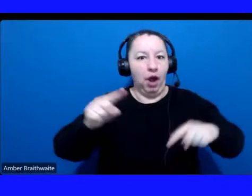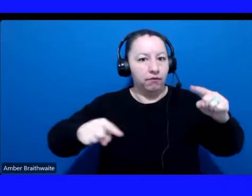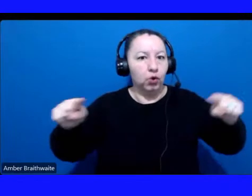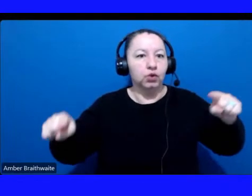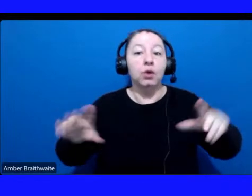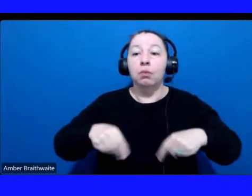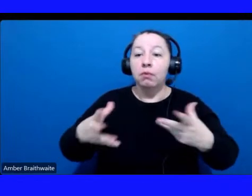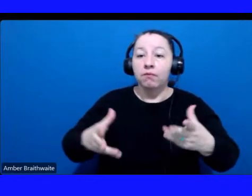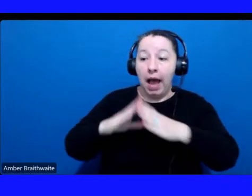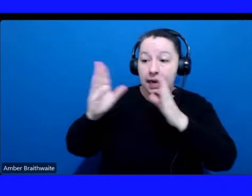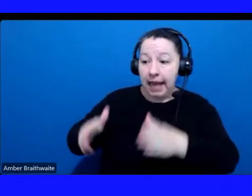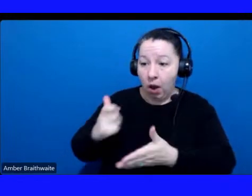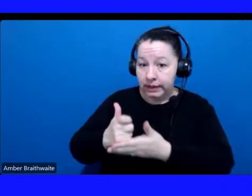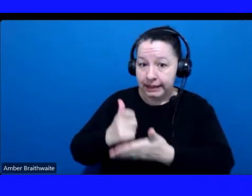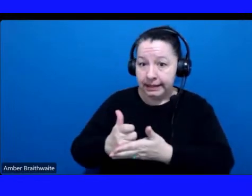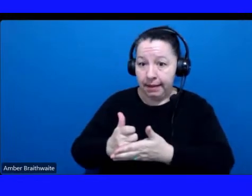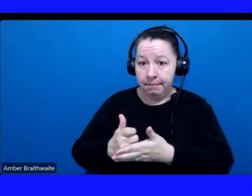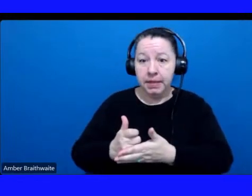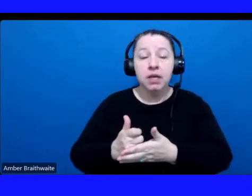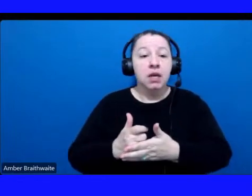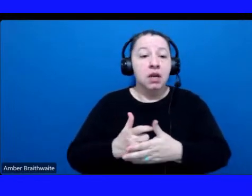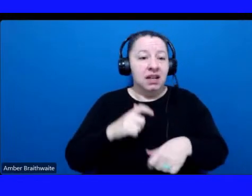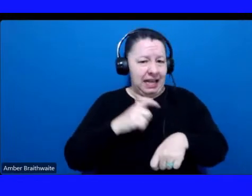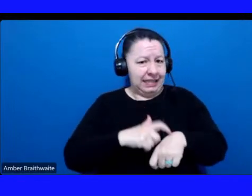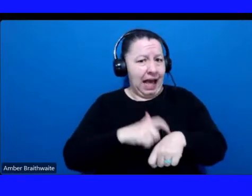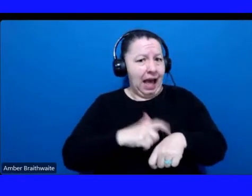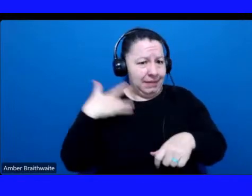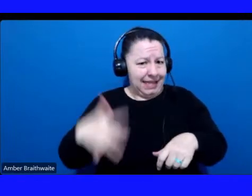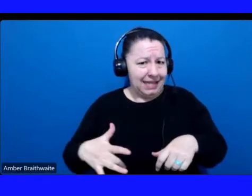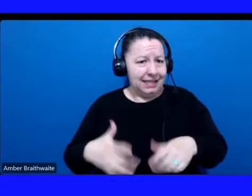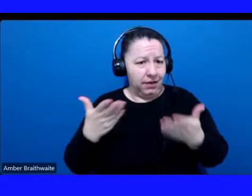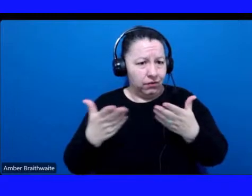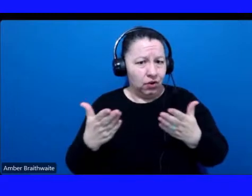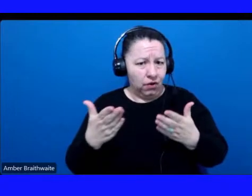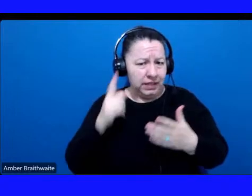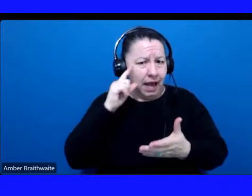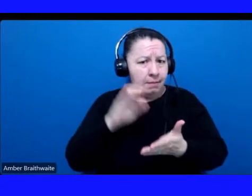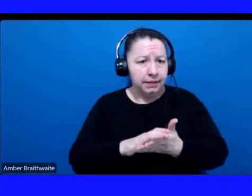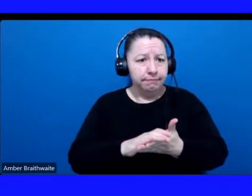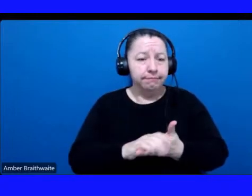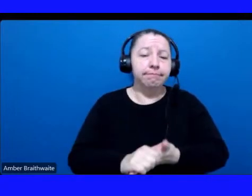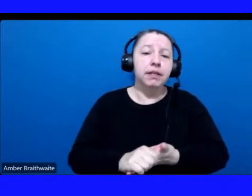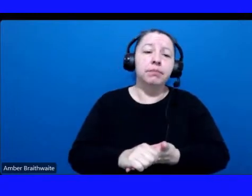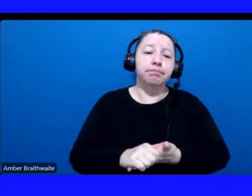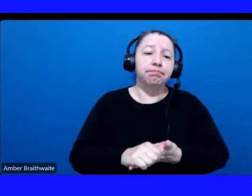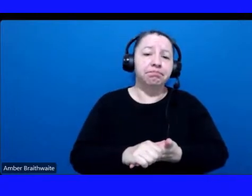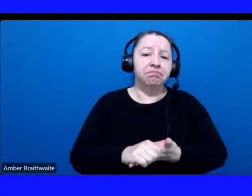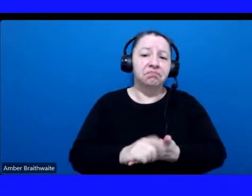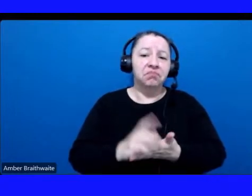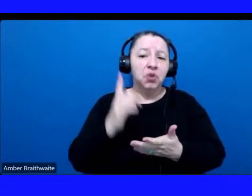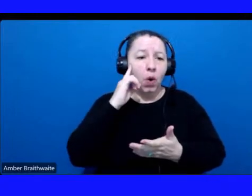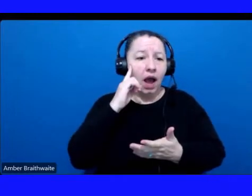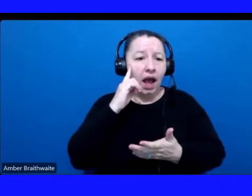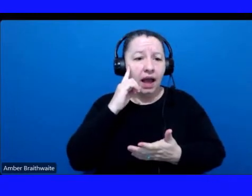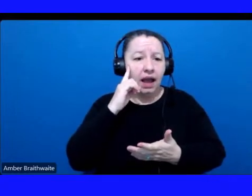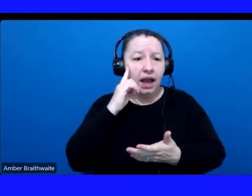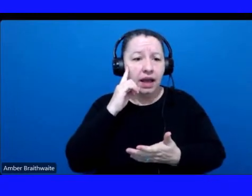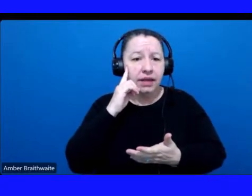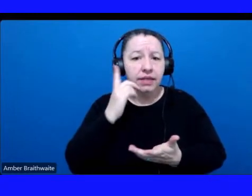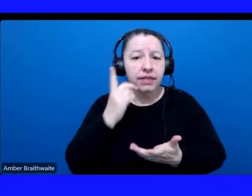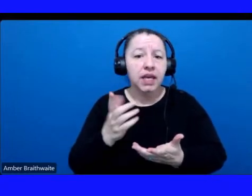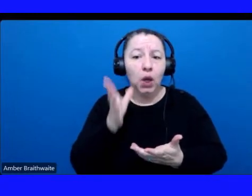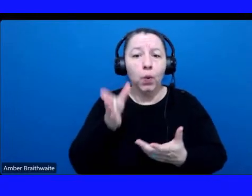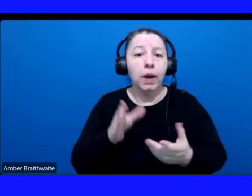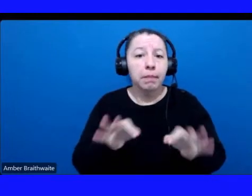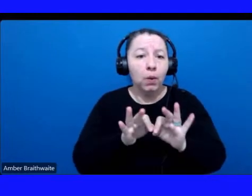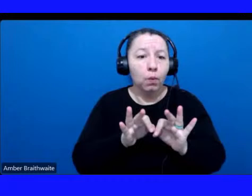more identification of outcomes. Yeah. How is this program changing things? And as Sally mentioned, not